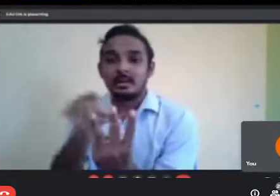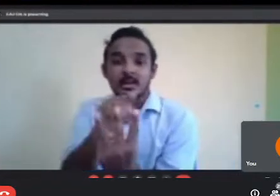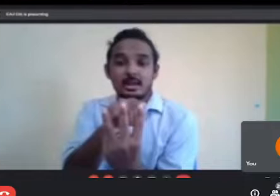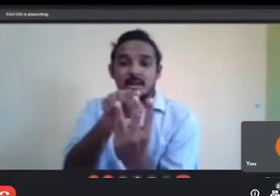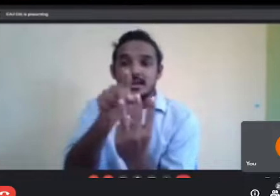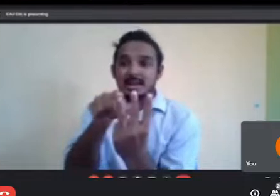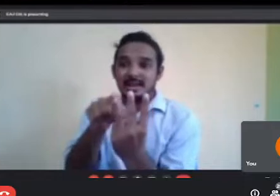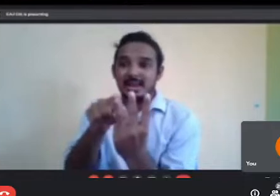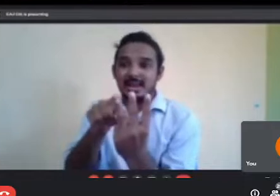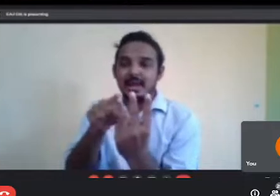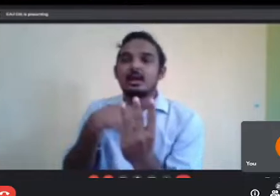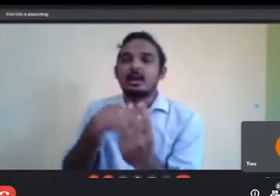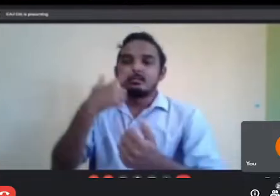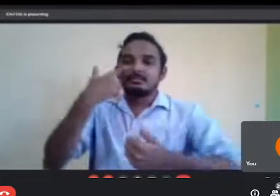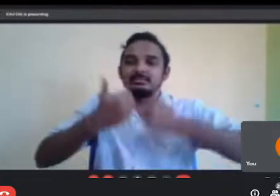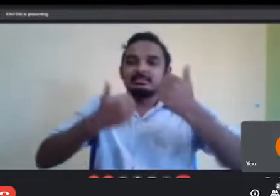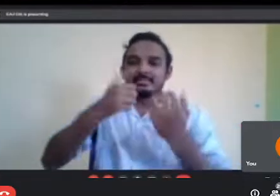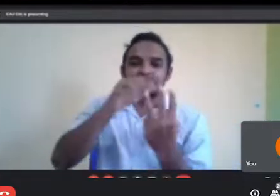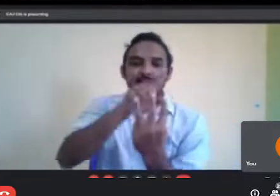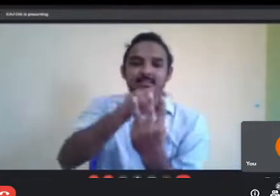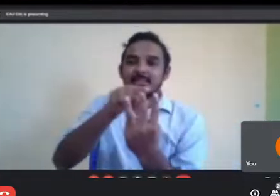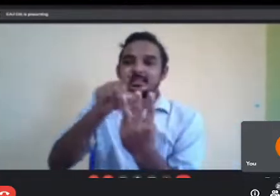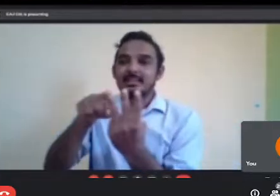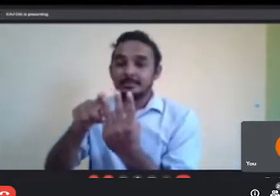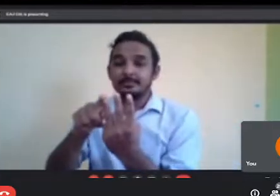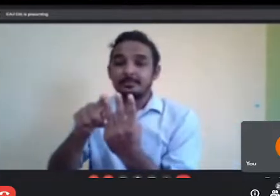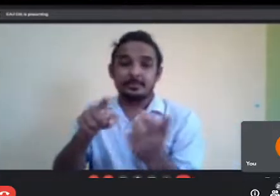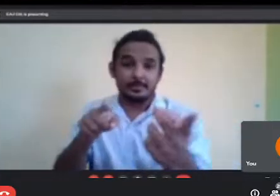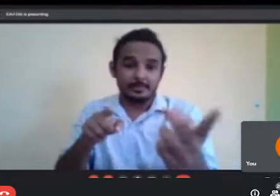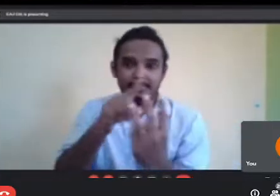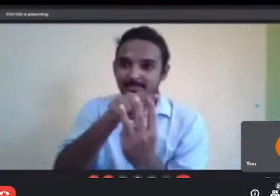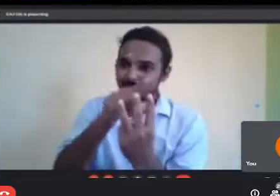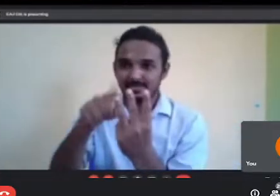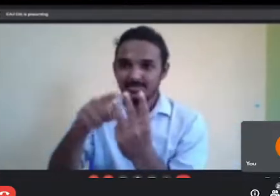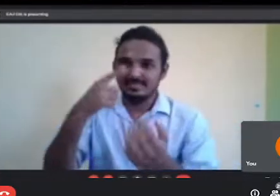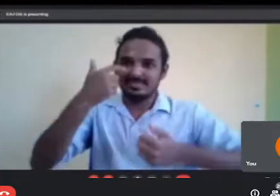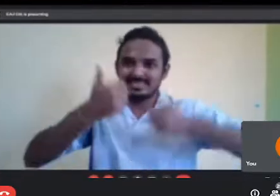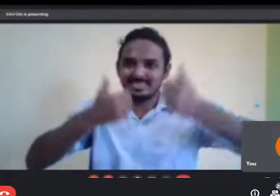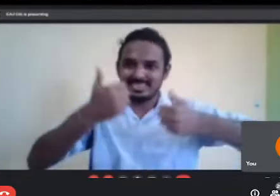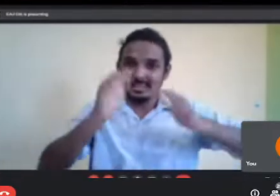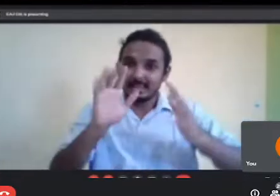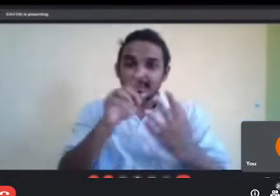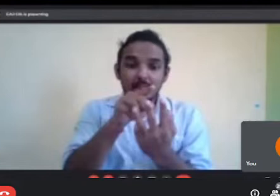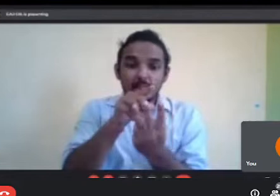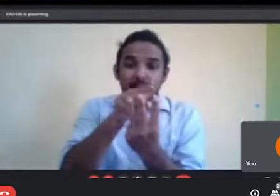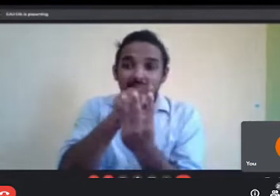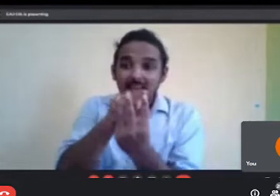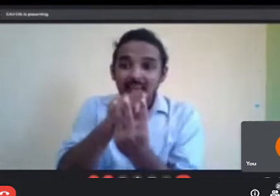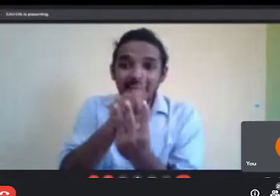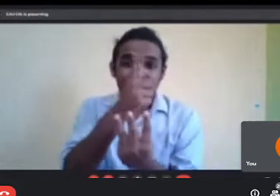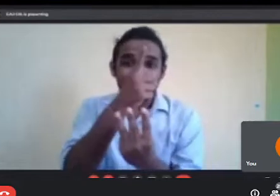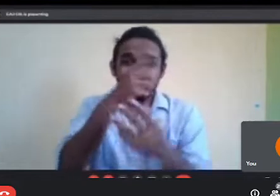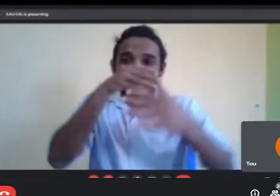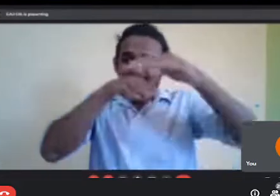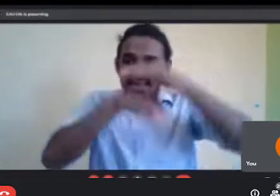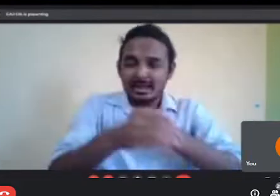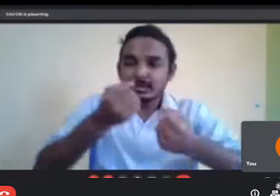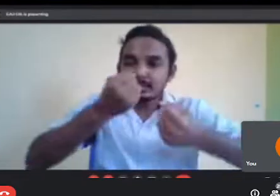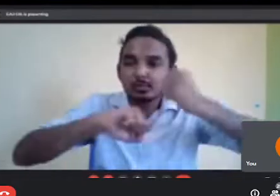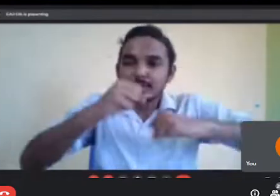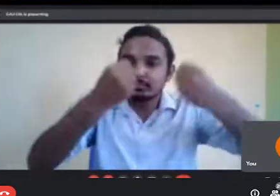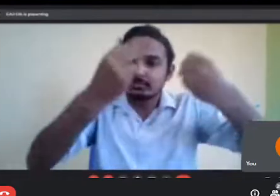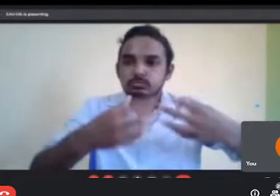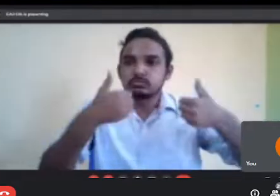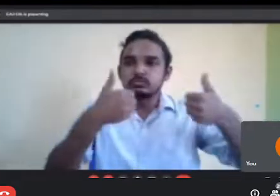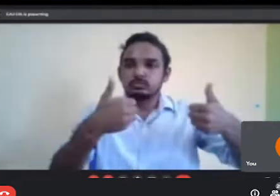8 months, we had the second post-test. These were the 3 tests which we had. The first one was as